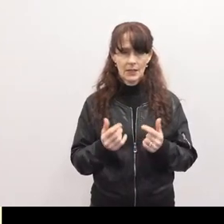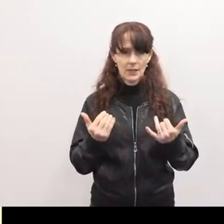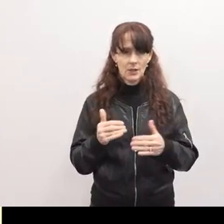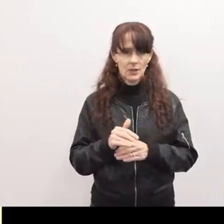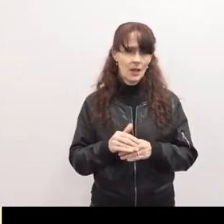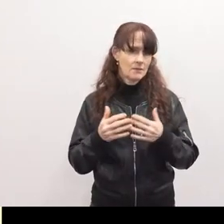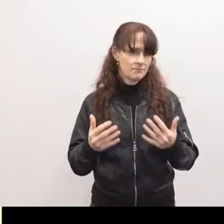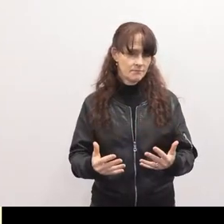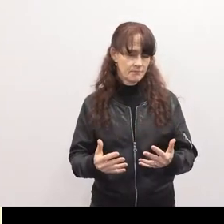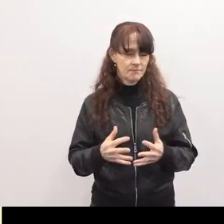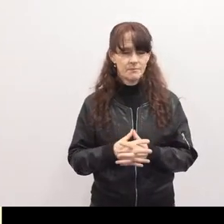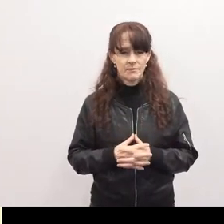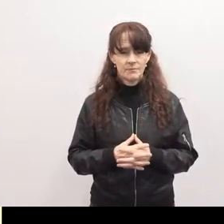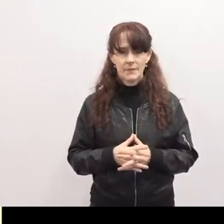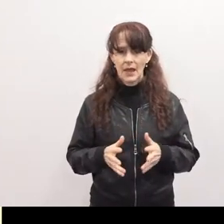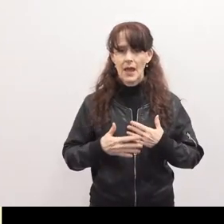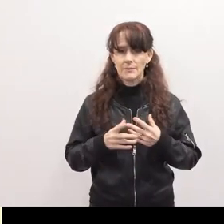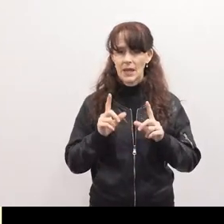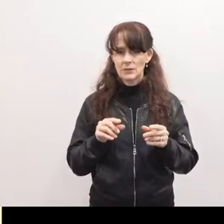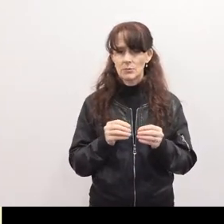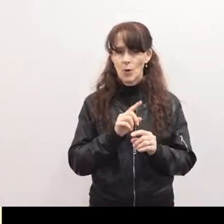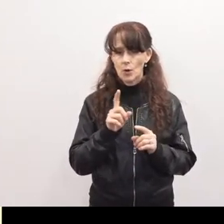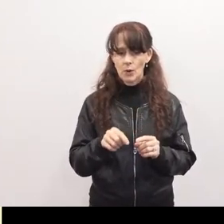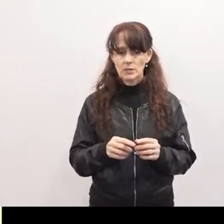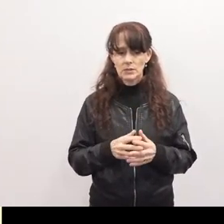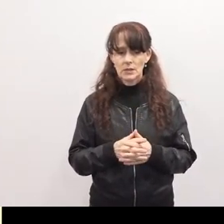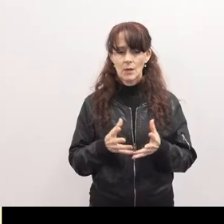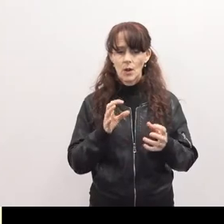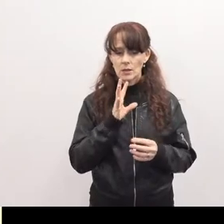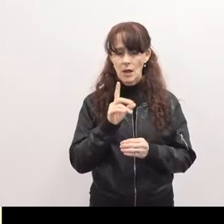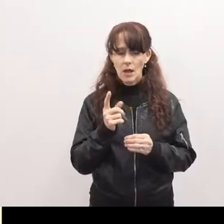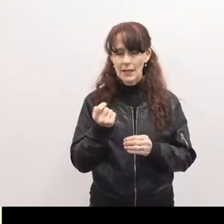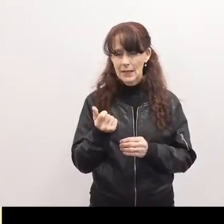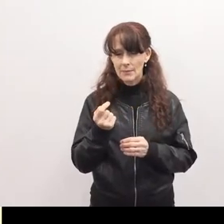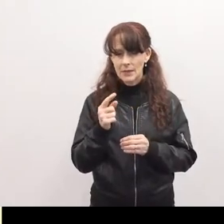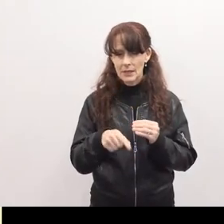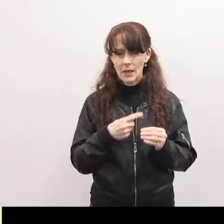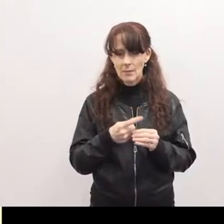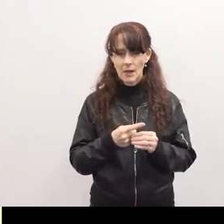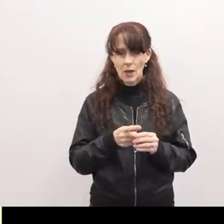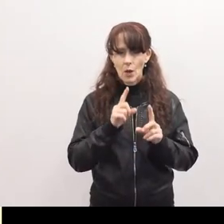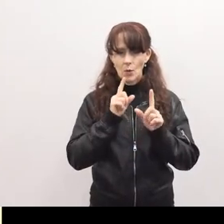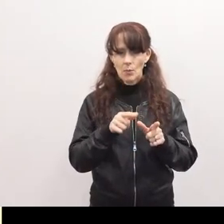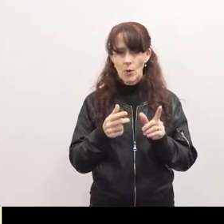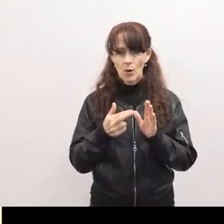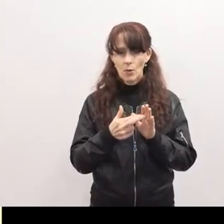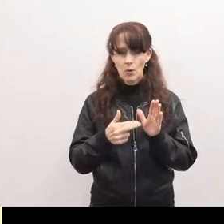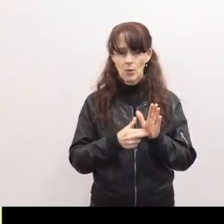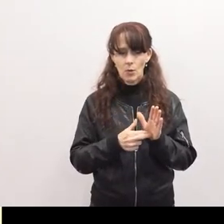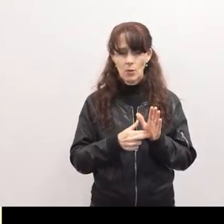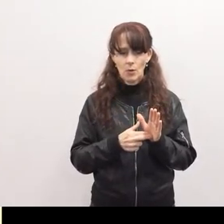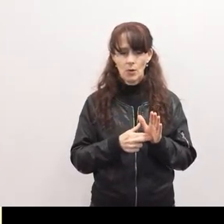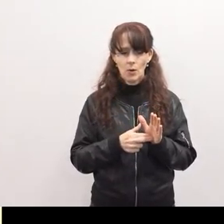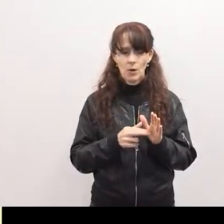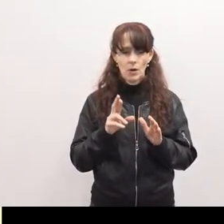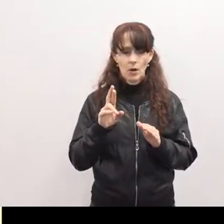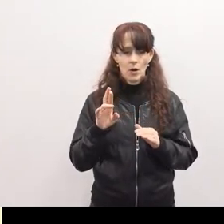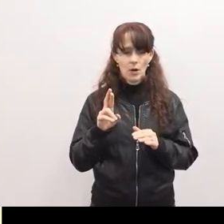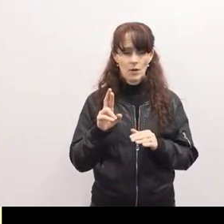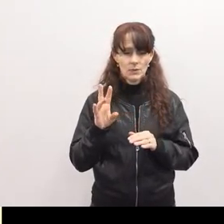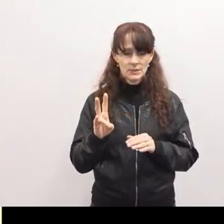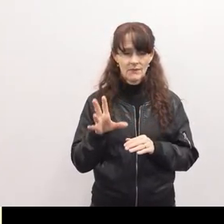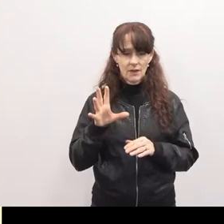tonight, so I'm happy to answer more questions about it. I did want to talk a little bit about the reporting rules with Form 700.